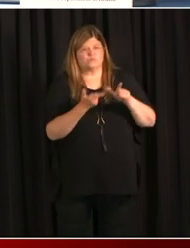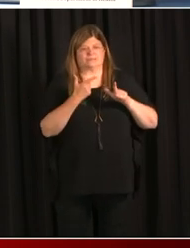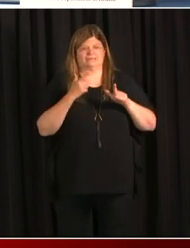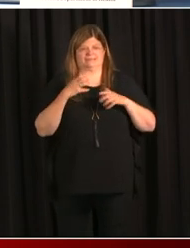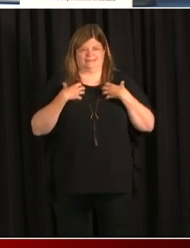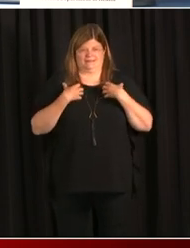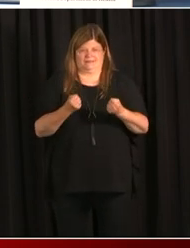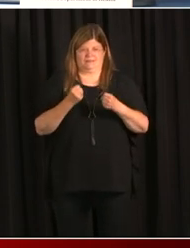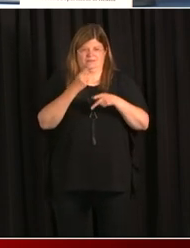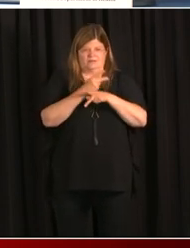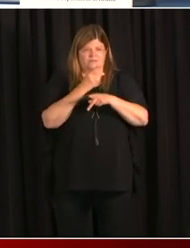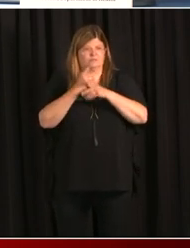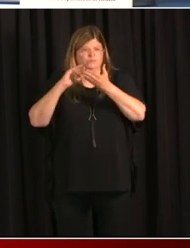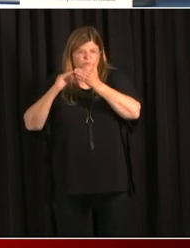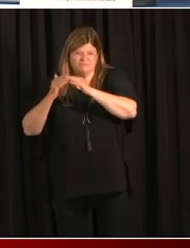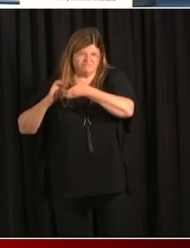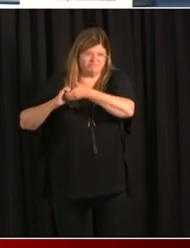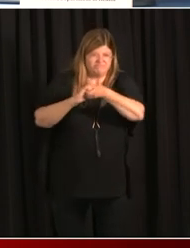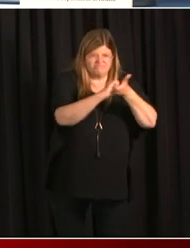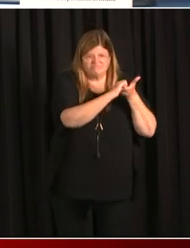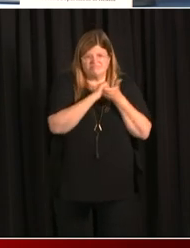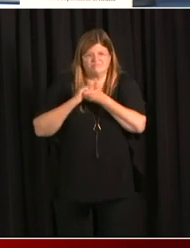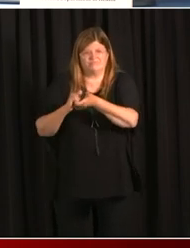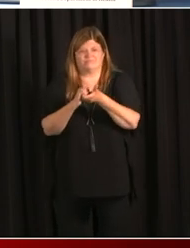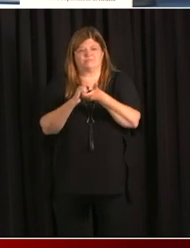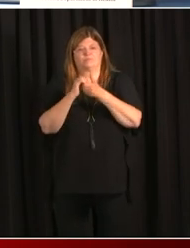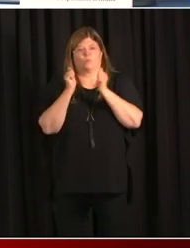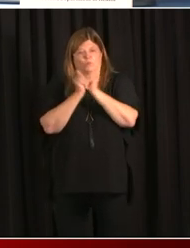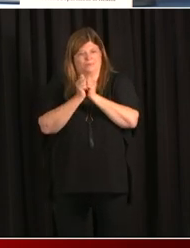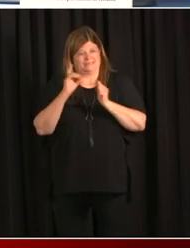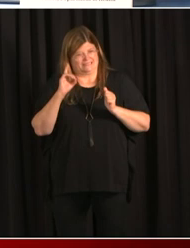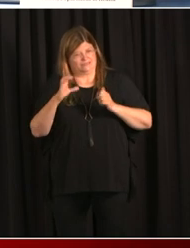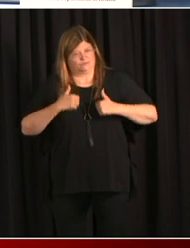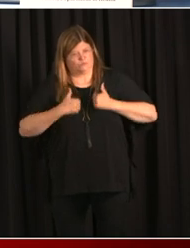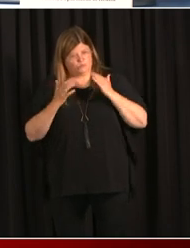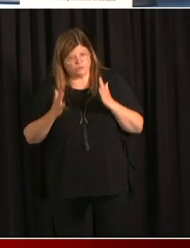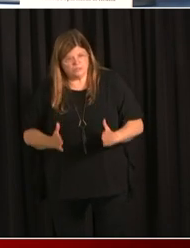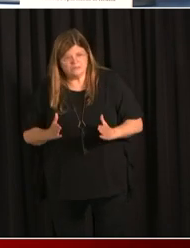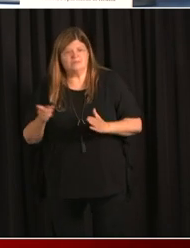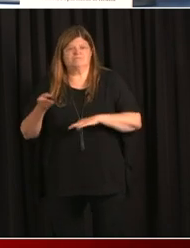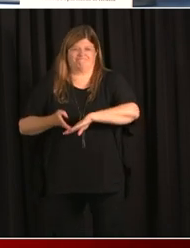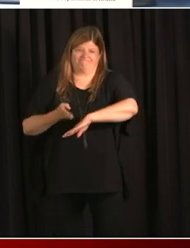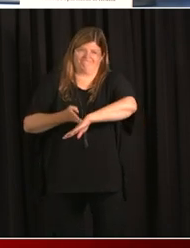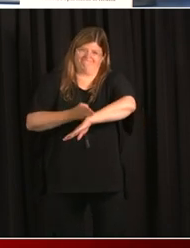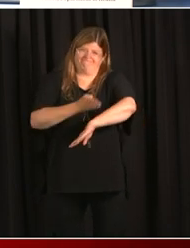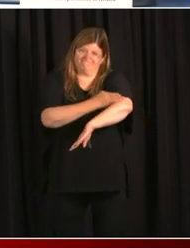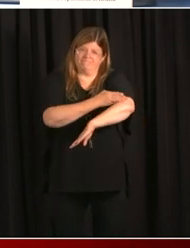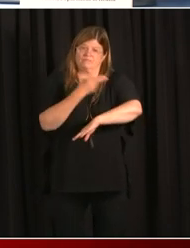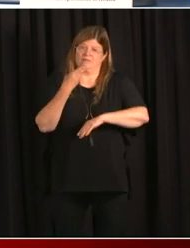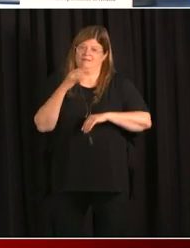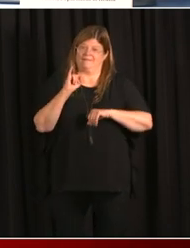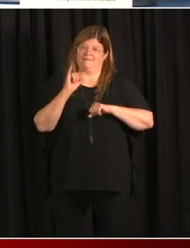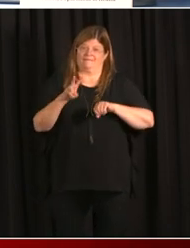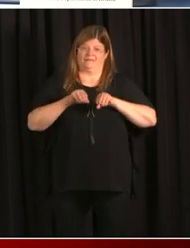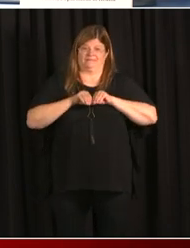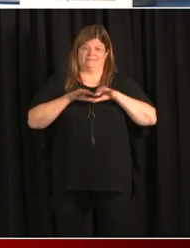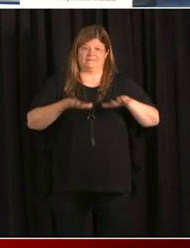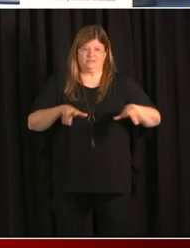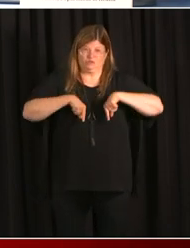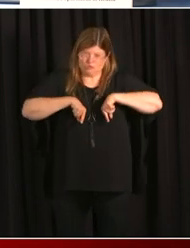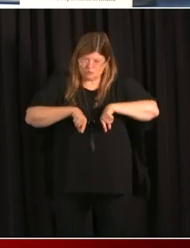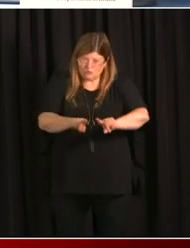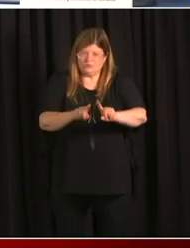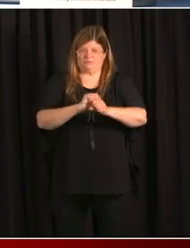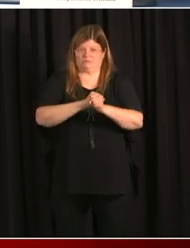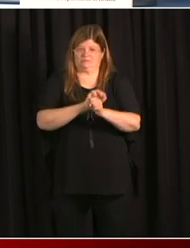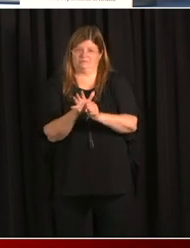and community partners so that we may continue to make progress on the HIV epidemic in the face of this pandemic. So